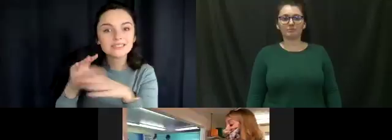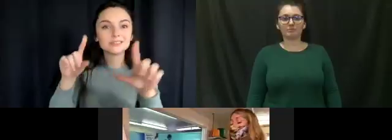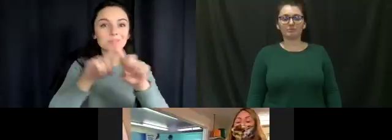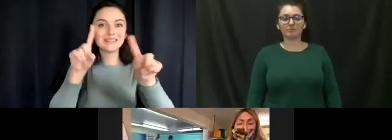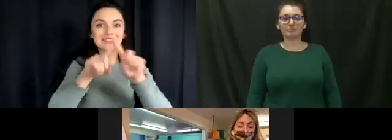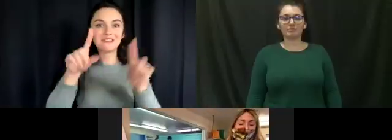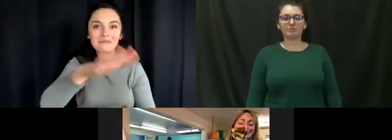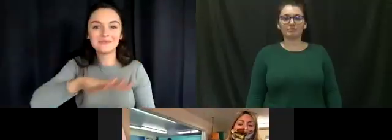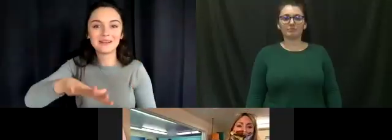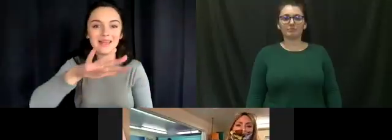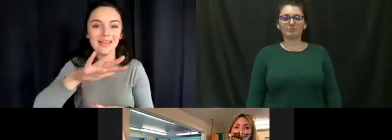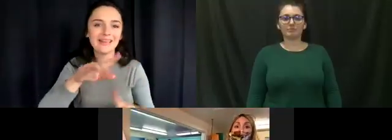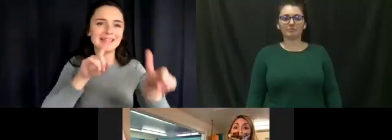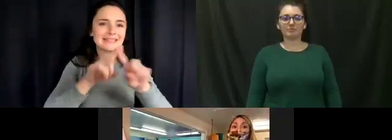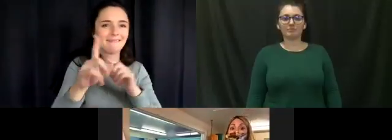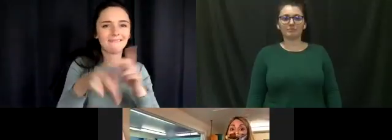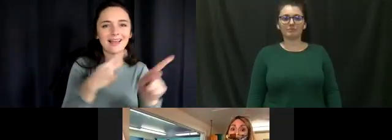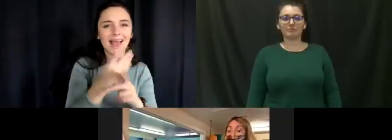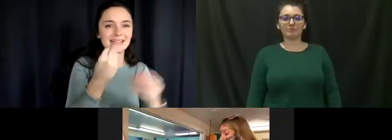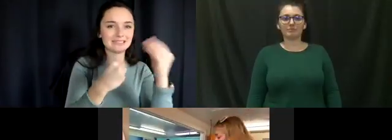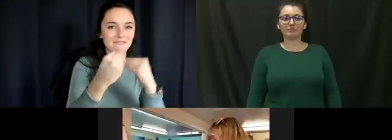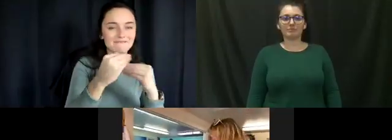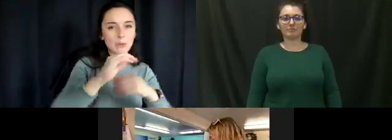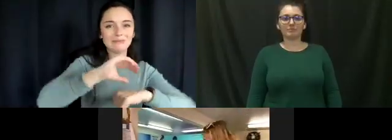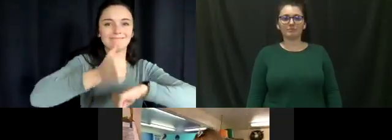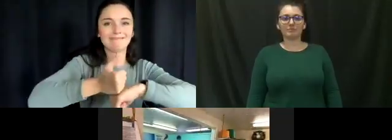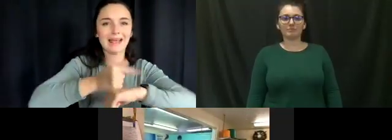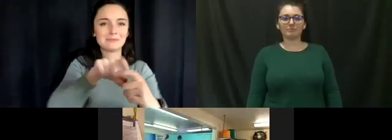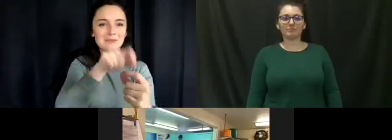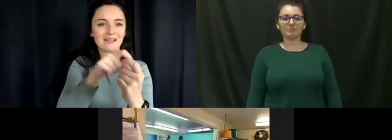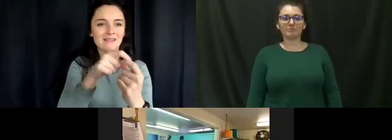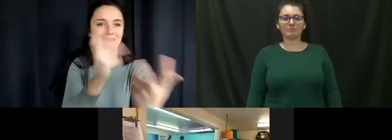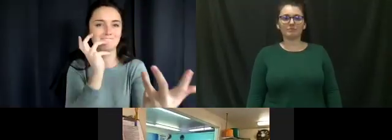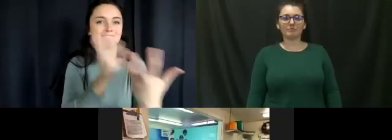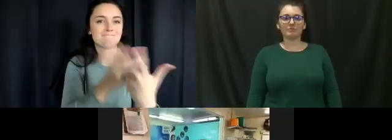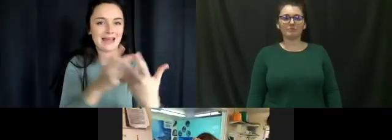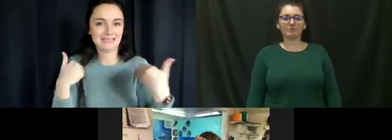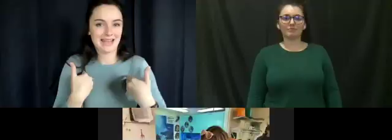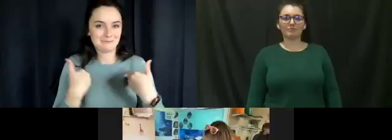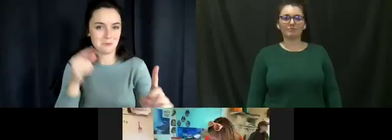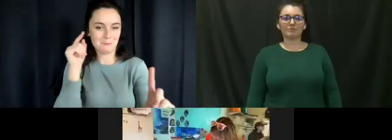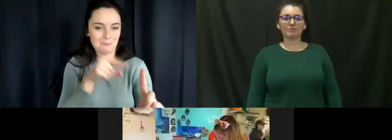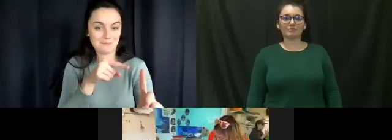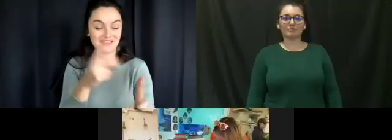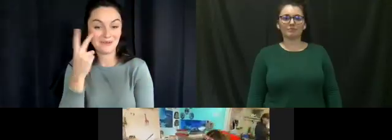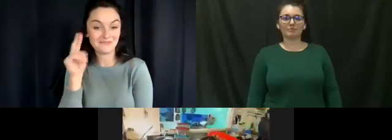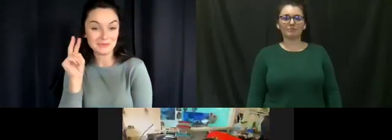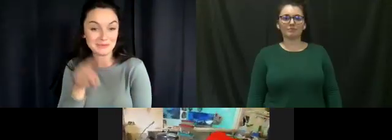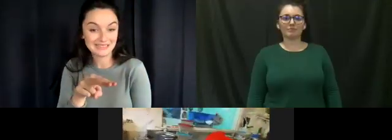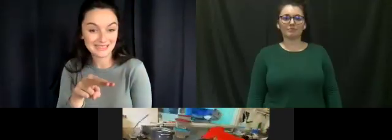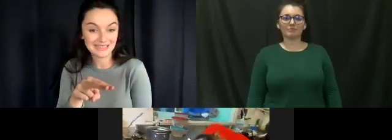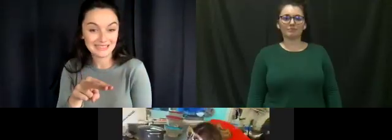and different pellets and formulated diets for them specifically for those animals. So if you look in here,